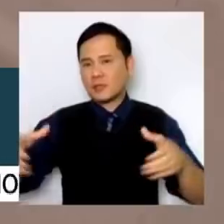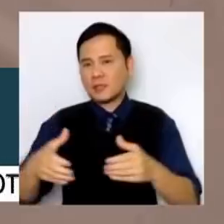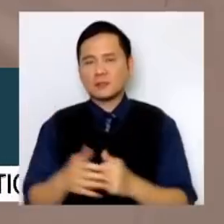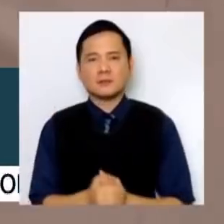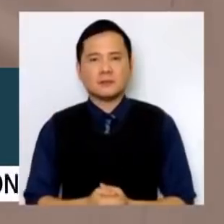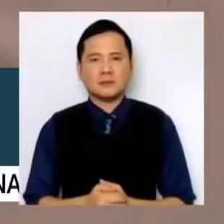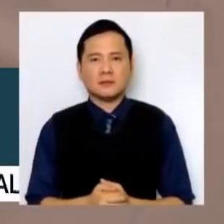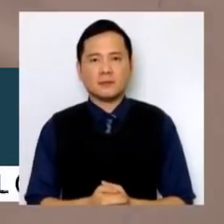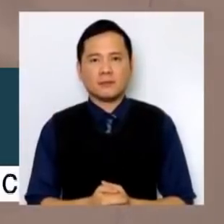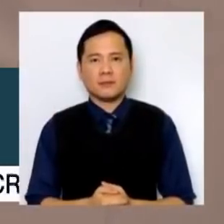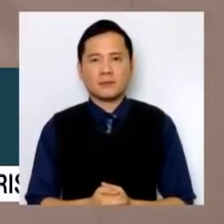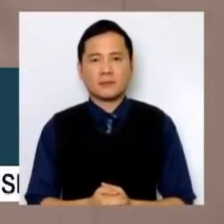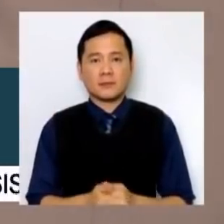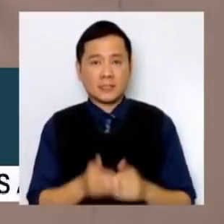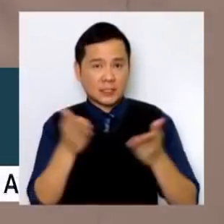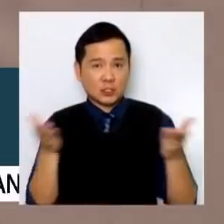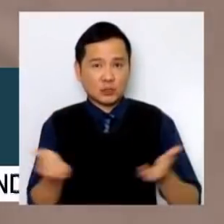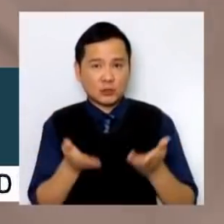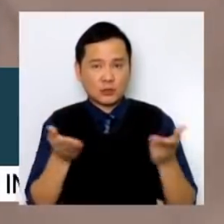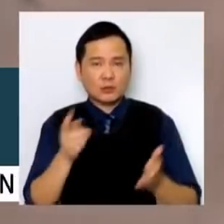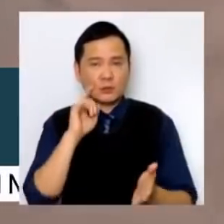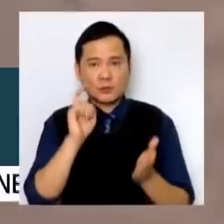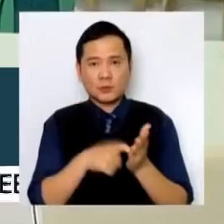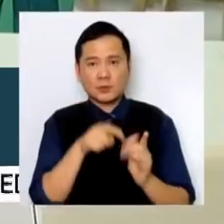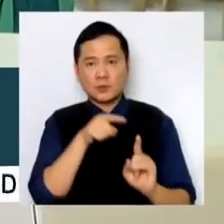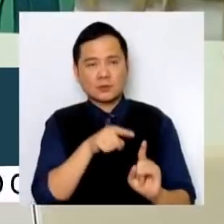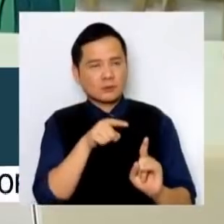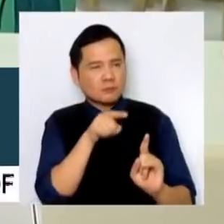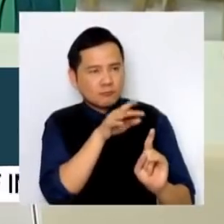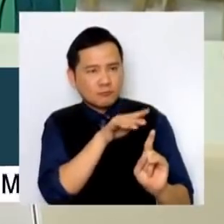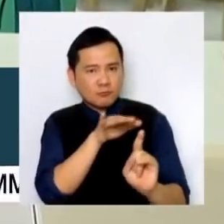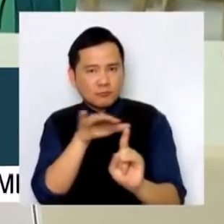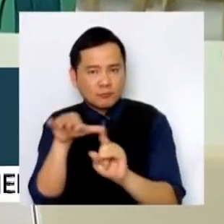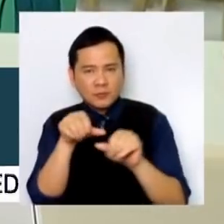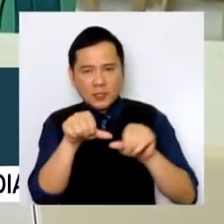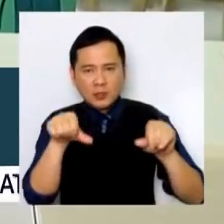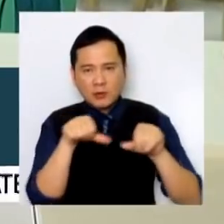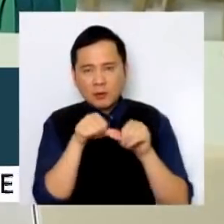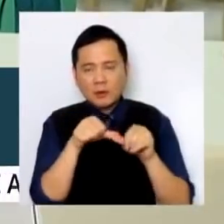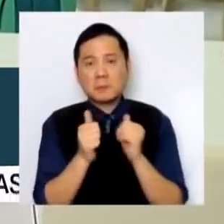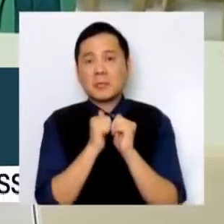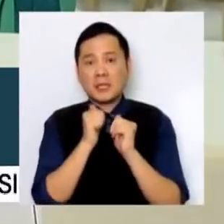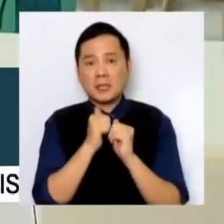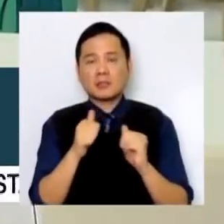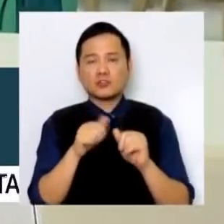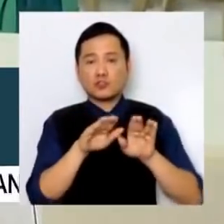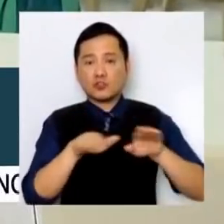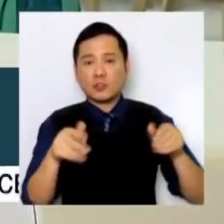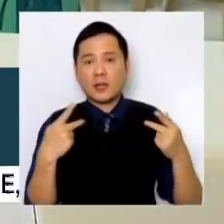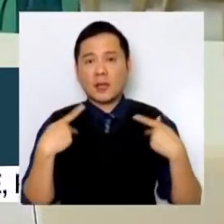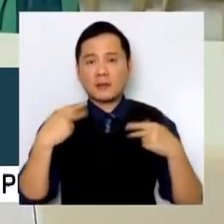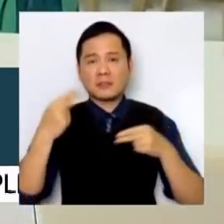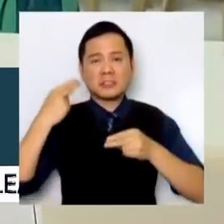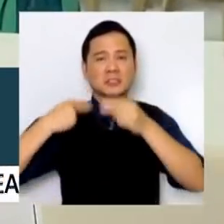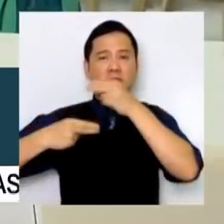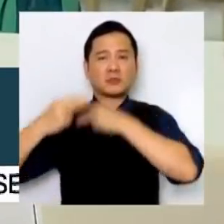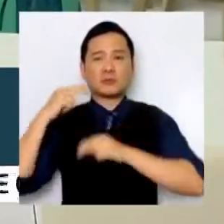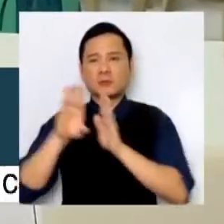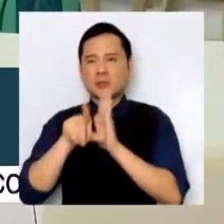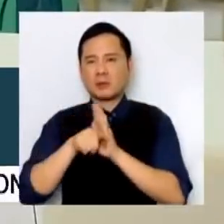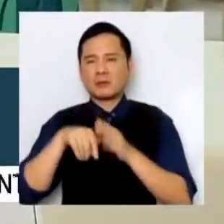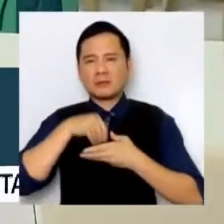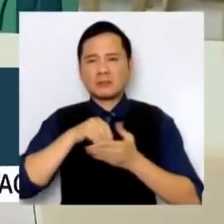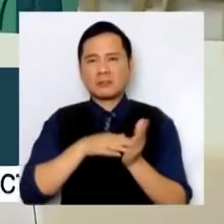now is the post-vaccination monitoring area, where children who have a history of allergies are here to stay for at least 30